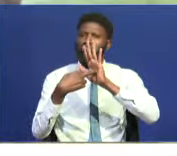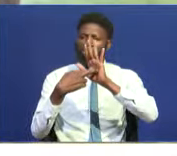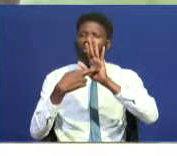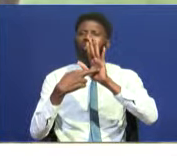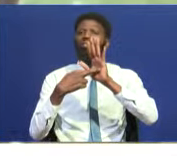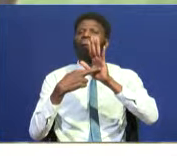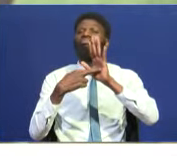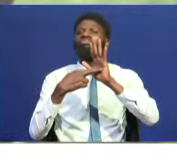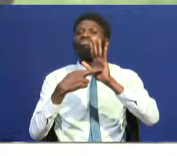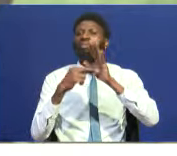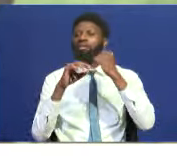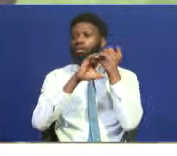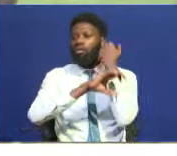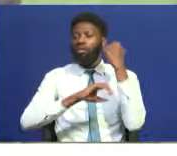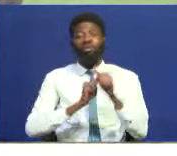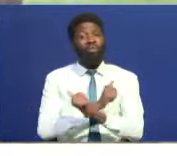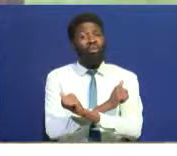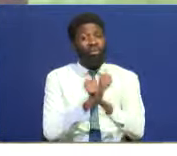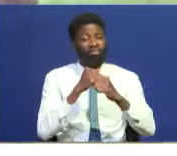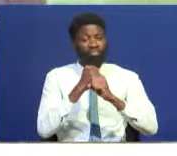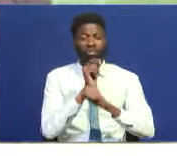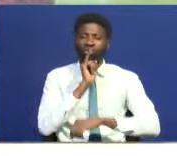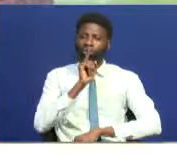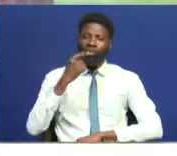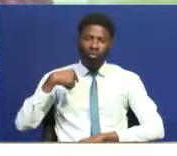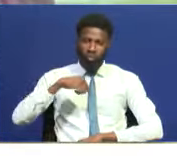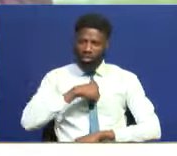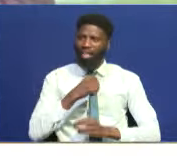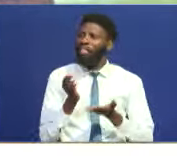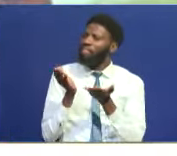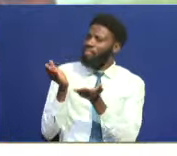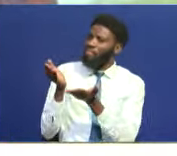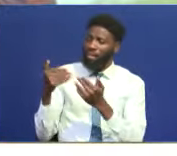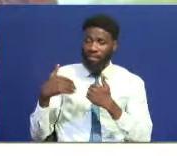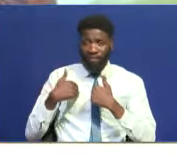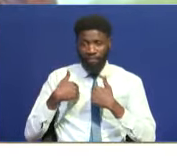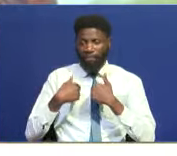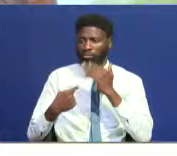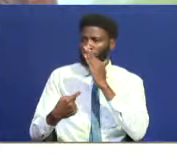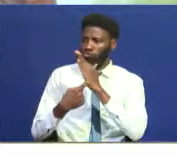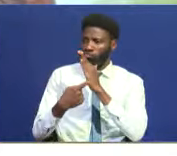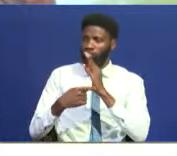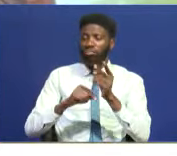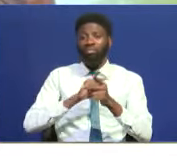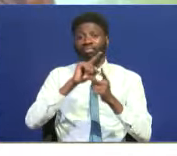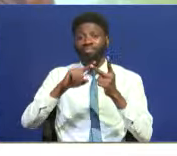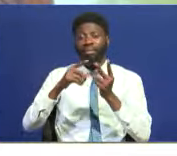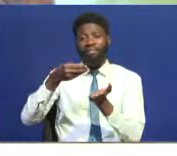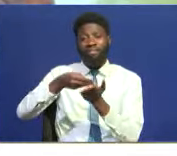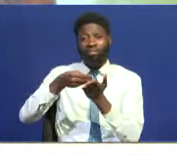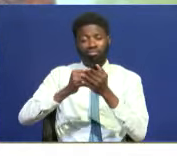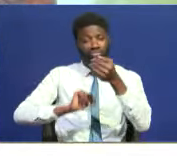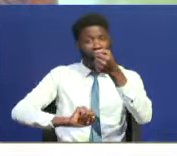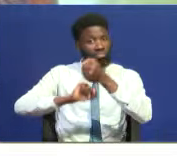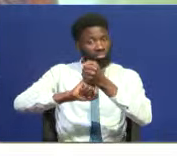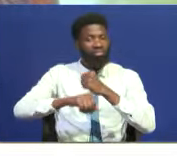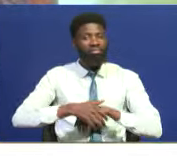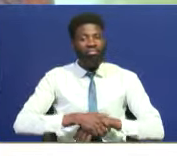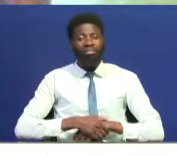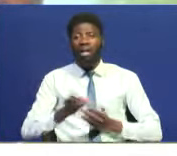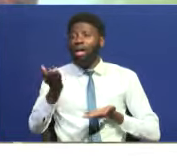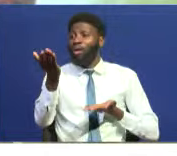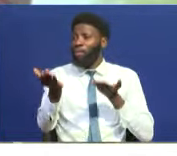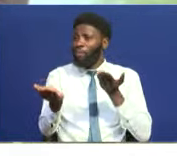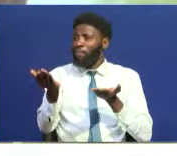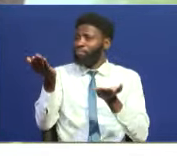interest and ensure that we have the necessary technical and financial support. In comparison to other countries